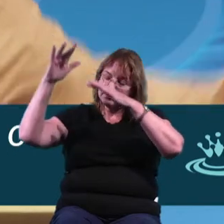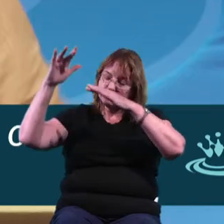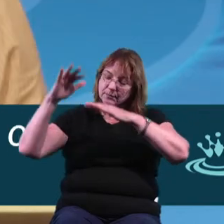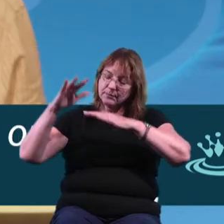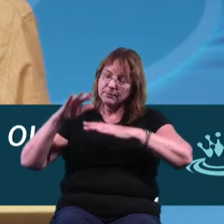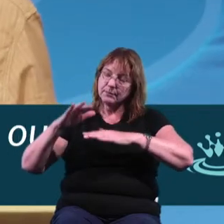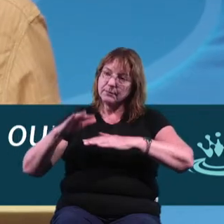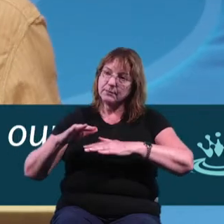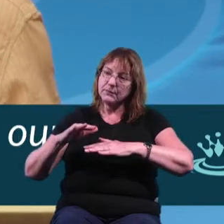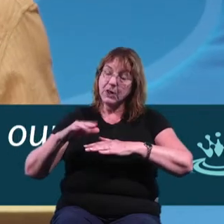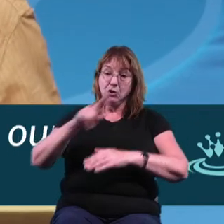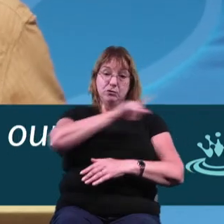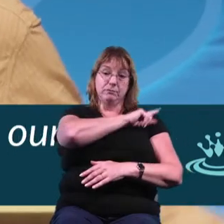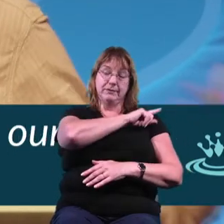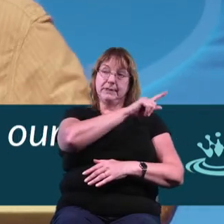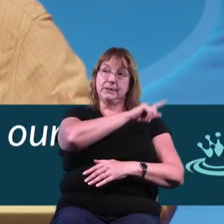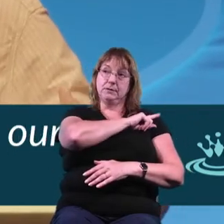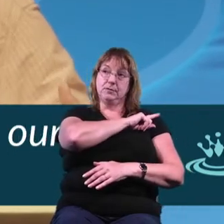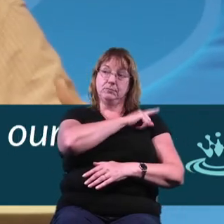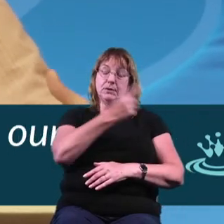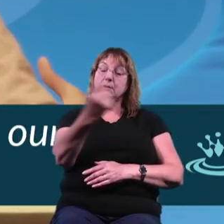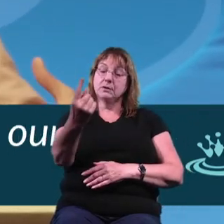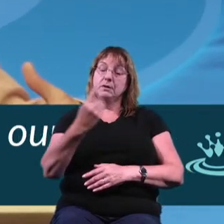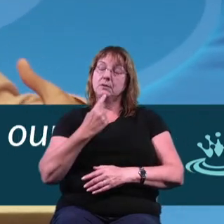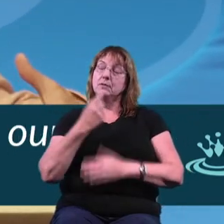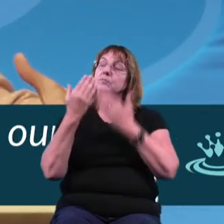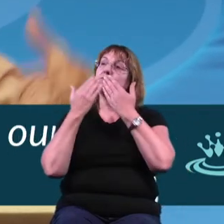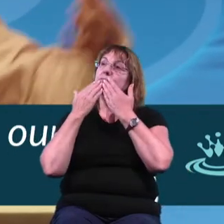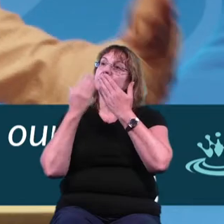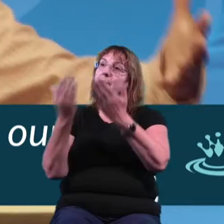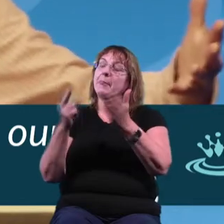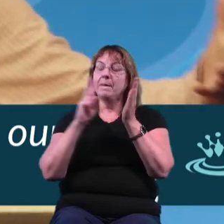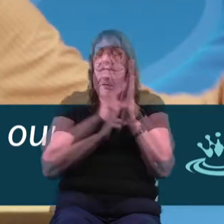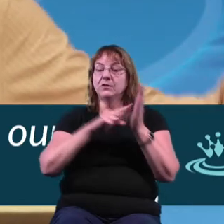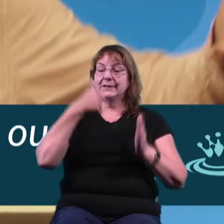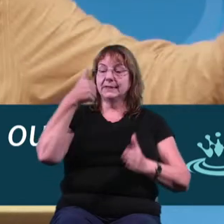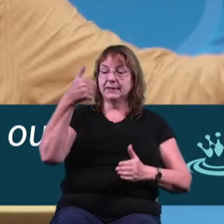And again, we're given a reason to come with thanksgiving. Verse 7,